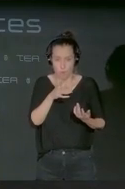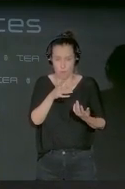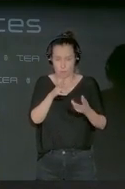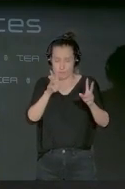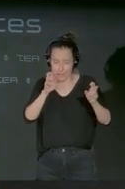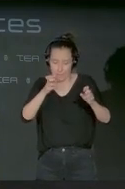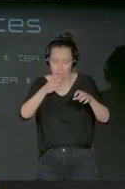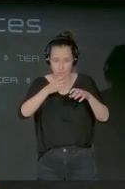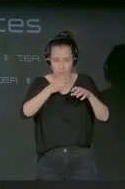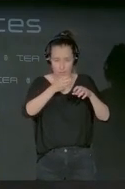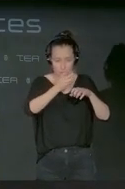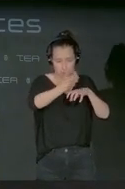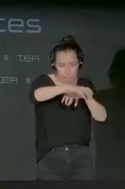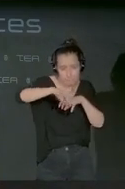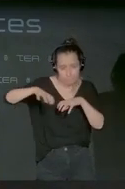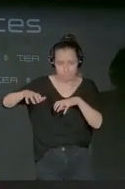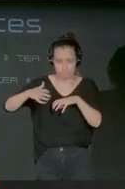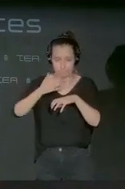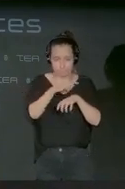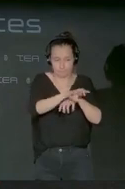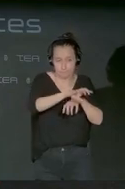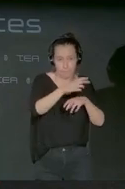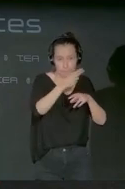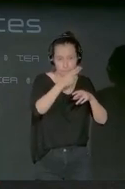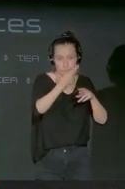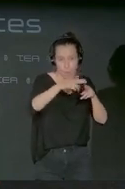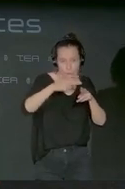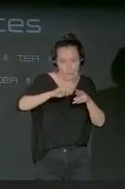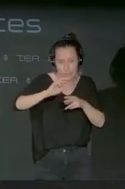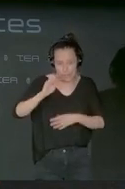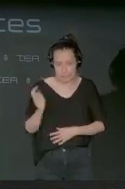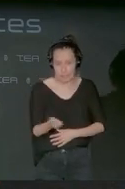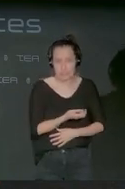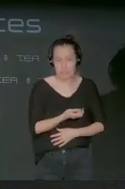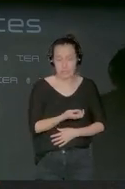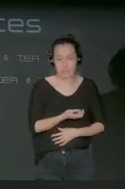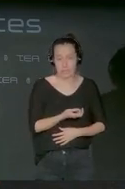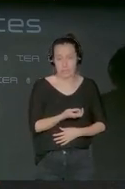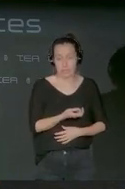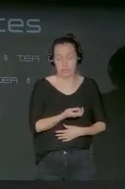I think the question will also be how to take forward the agenda across all these